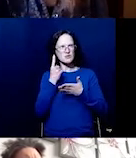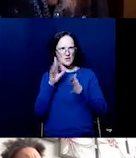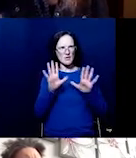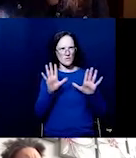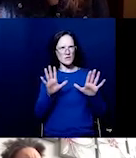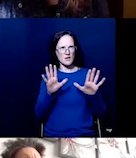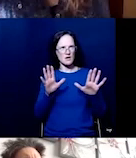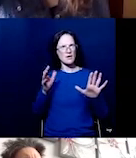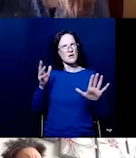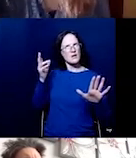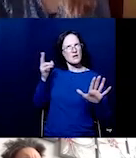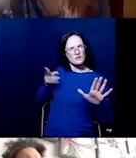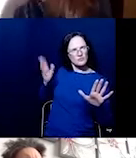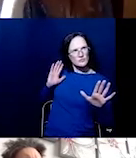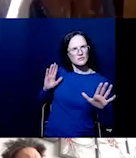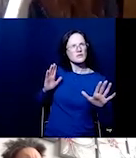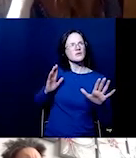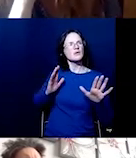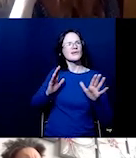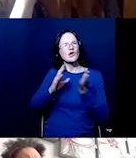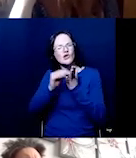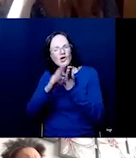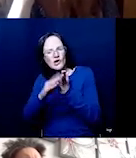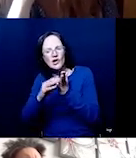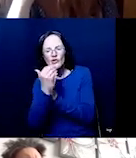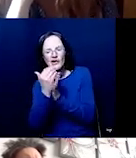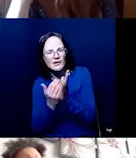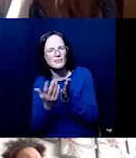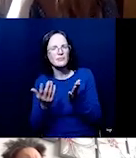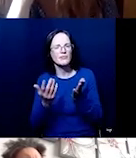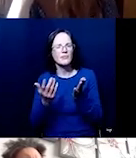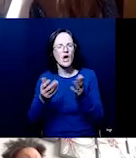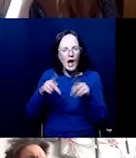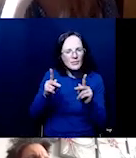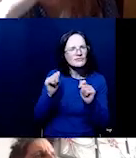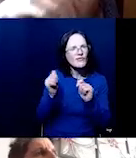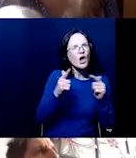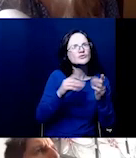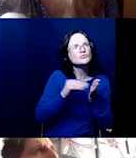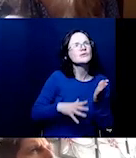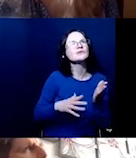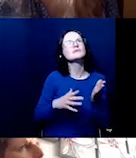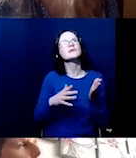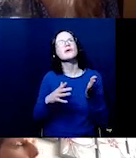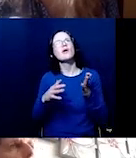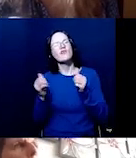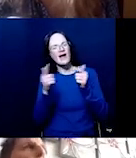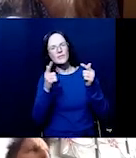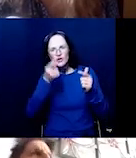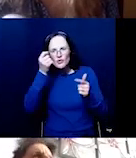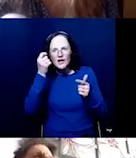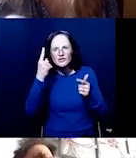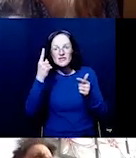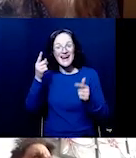to curricular development, to opportunities in the school for all students to understand the histories that have brought us to this